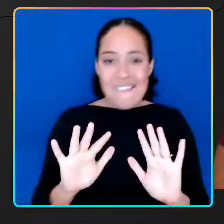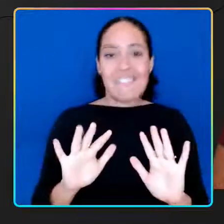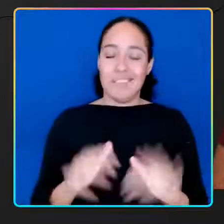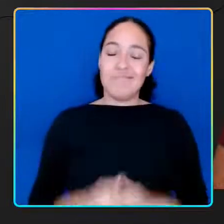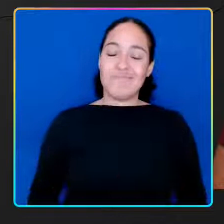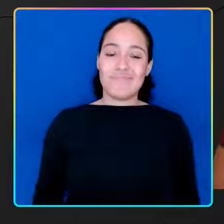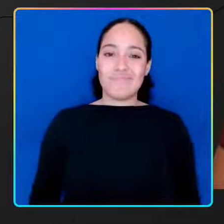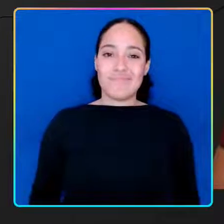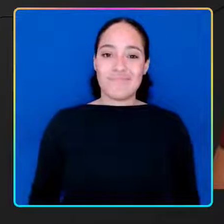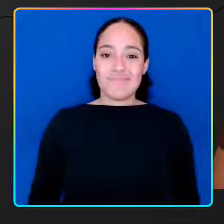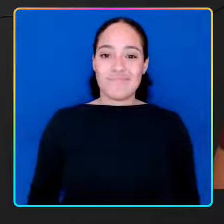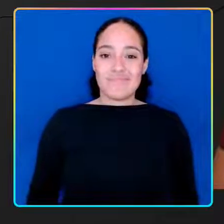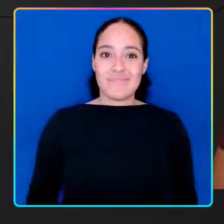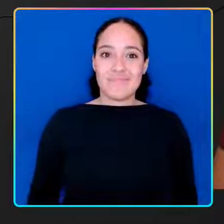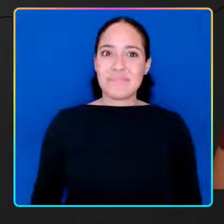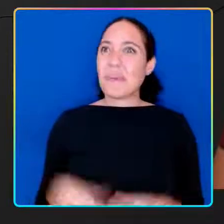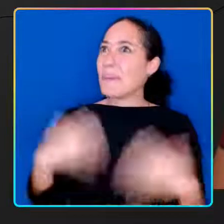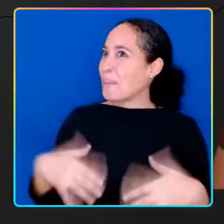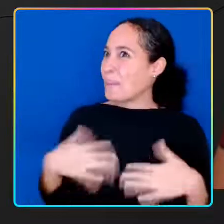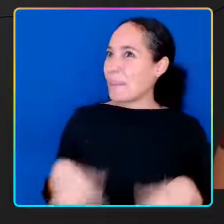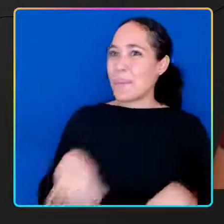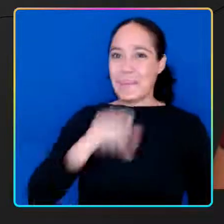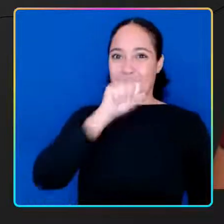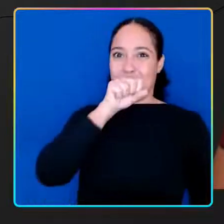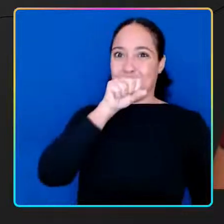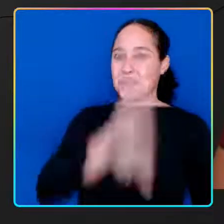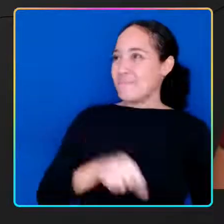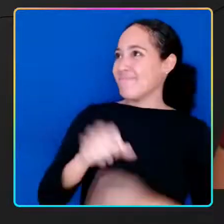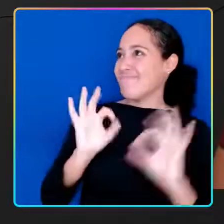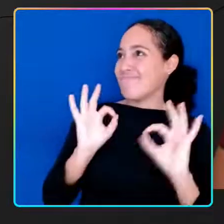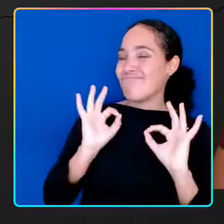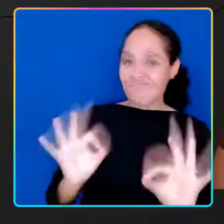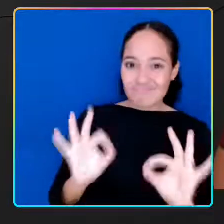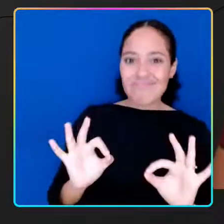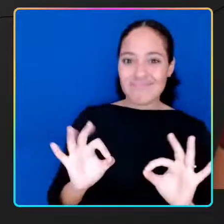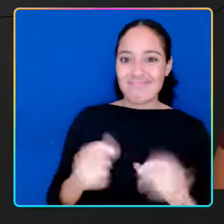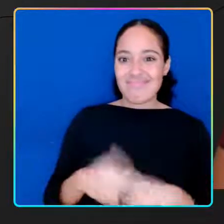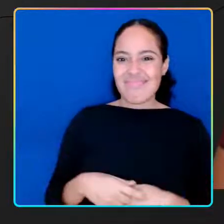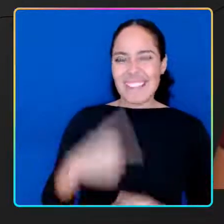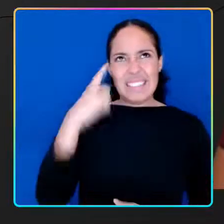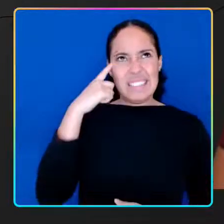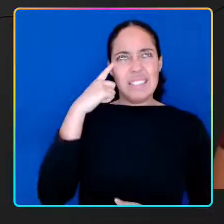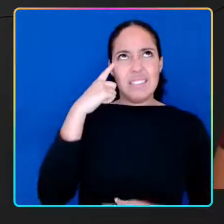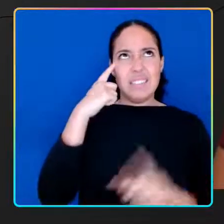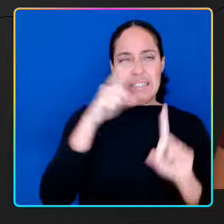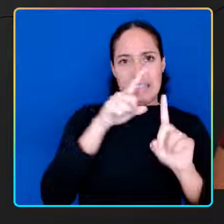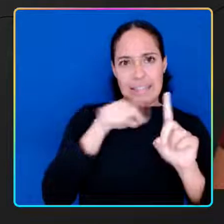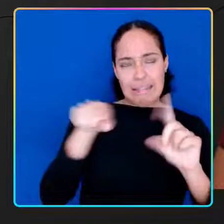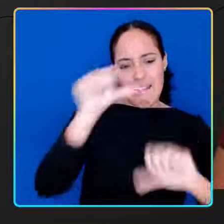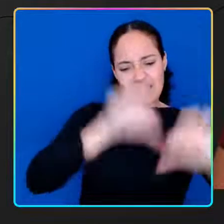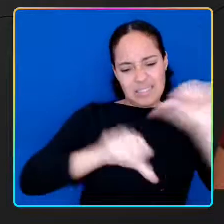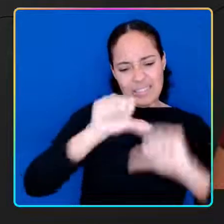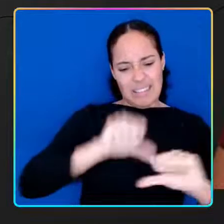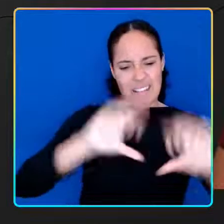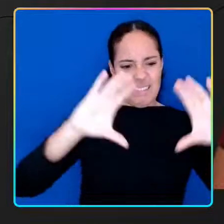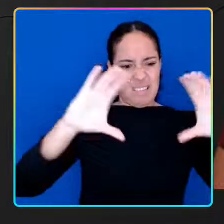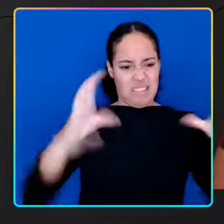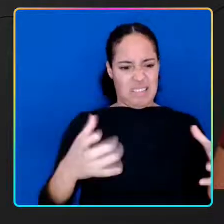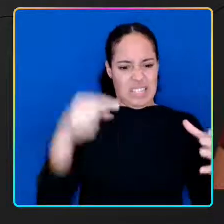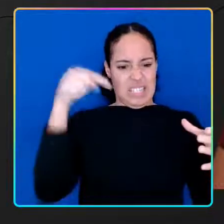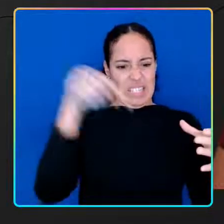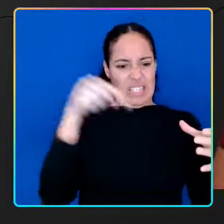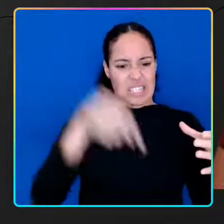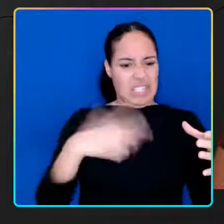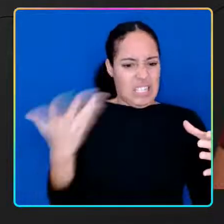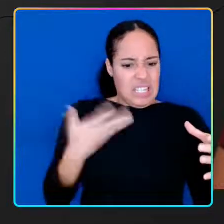Oh, I love that. I love that. I sometimes go about data science. Someone's like, what is it about data science? And I'm like, I really want